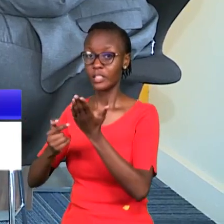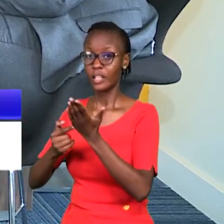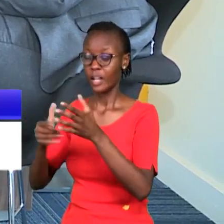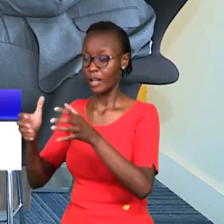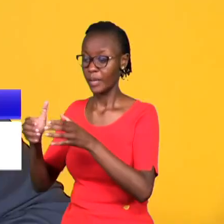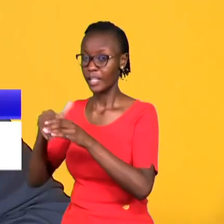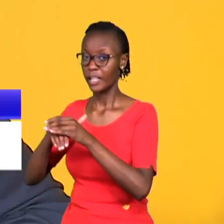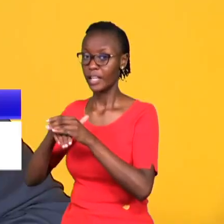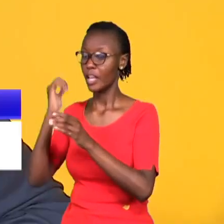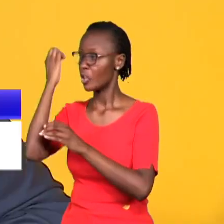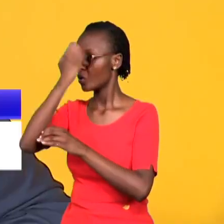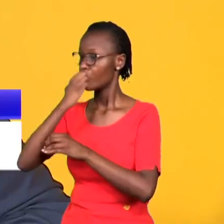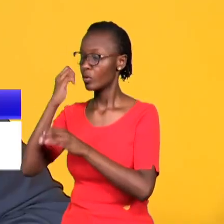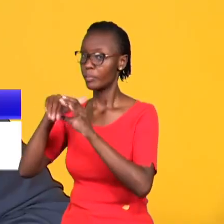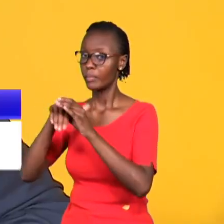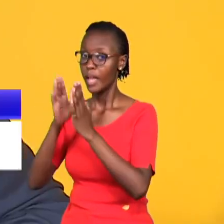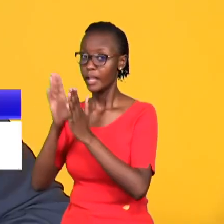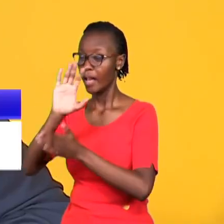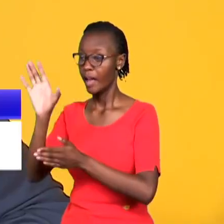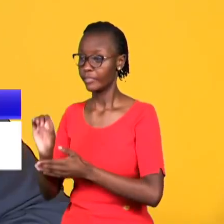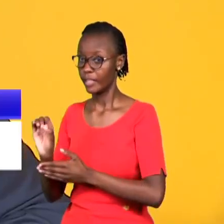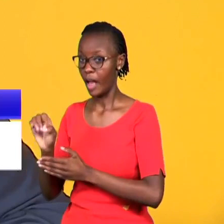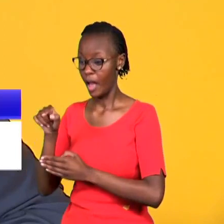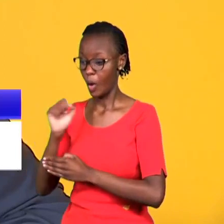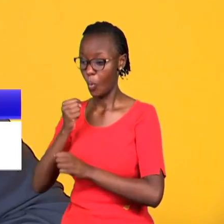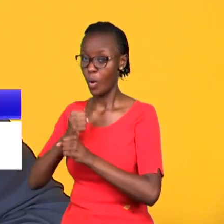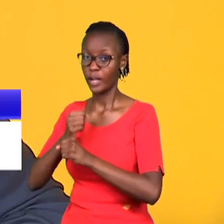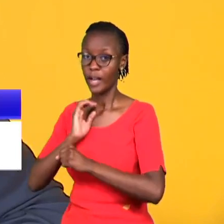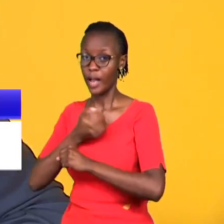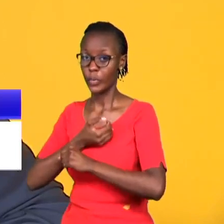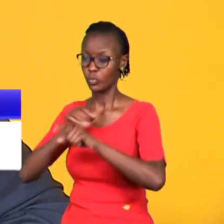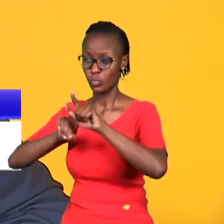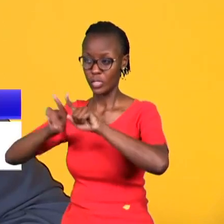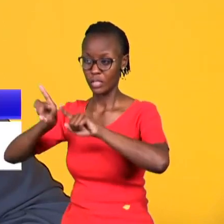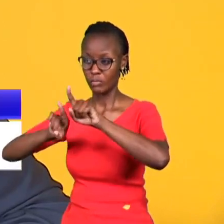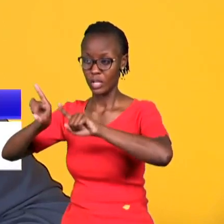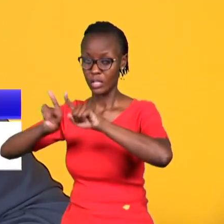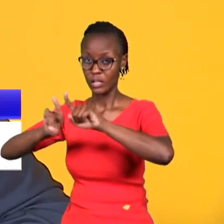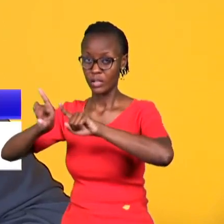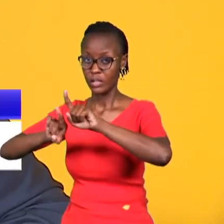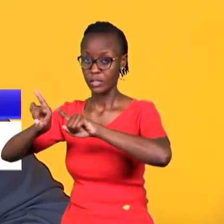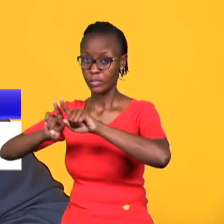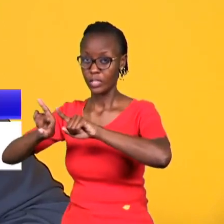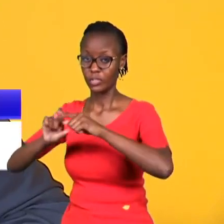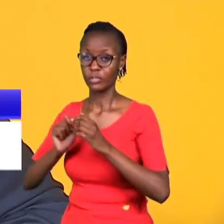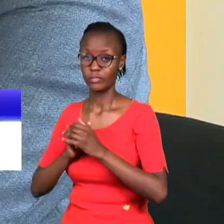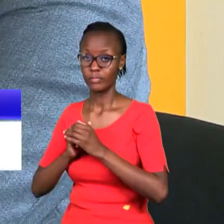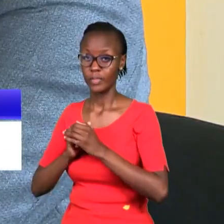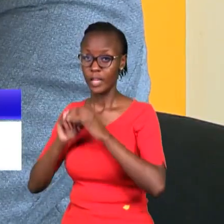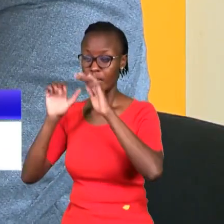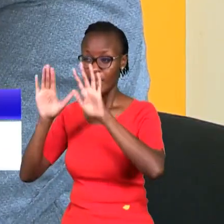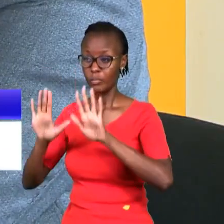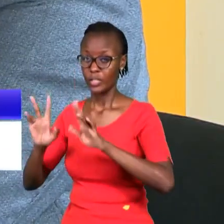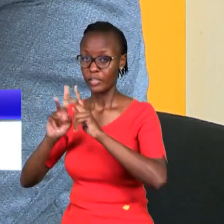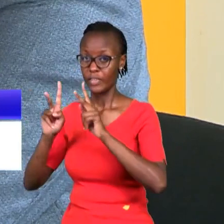Africa that is focused in the transportation space. So we're the leading ride-hailing player in both